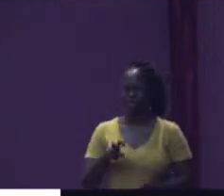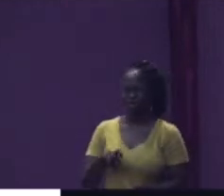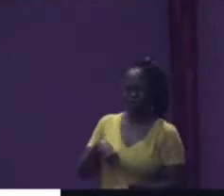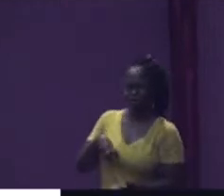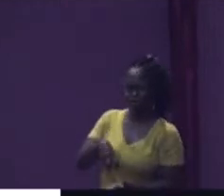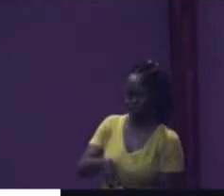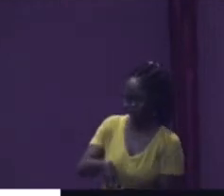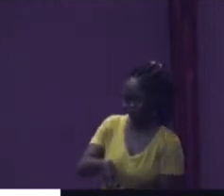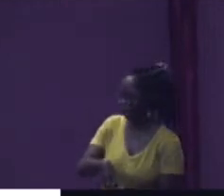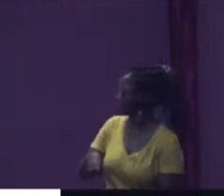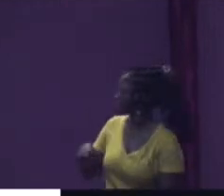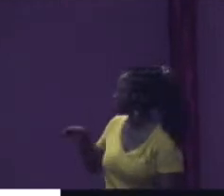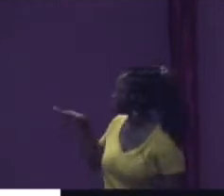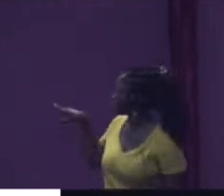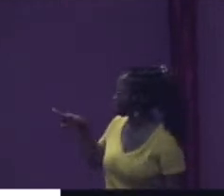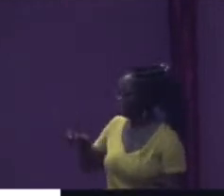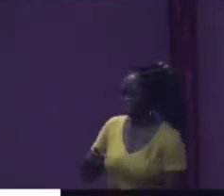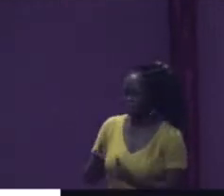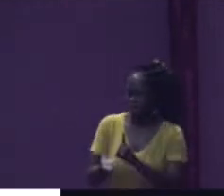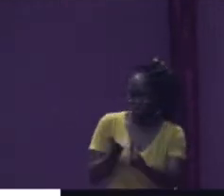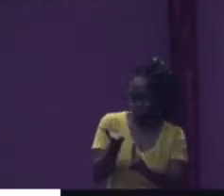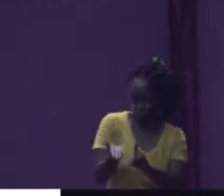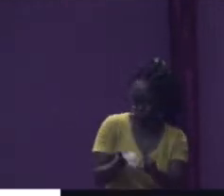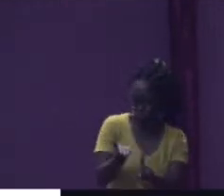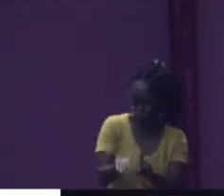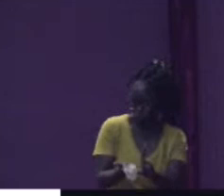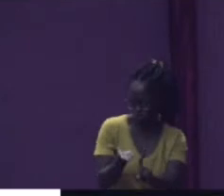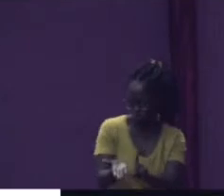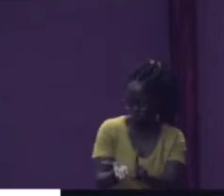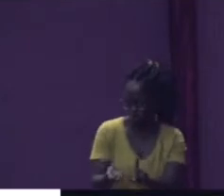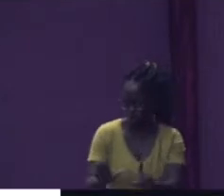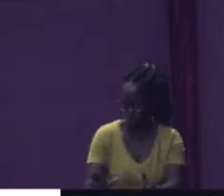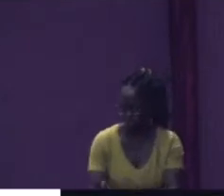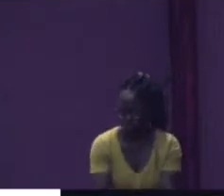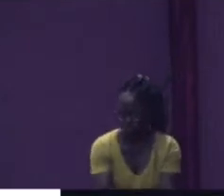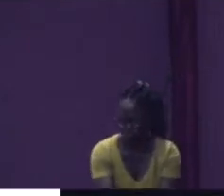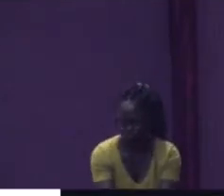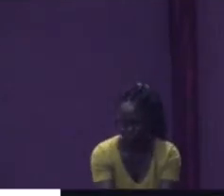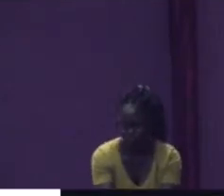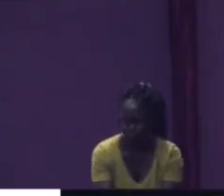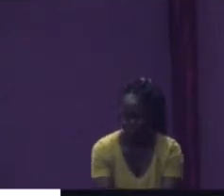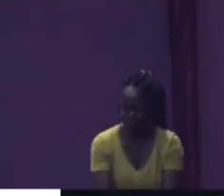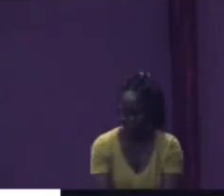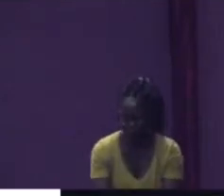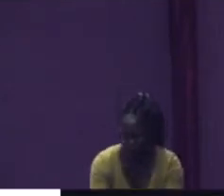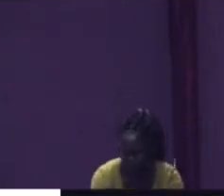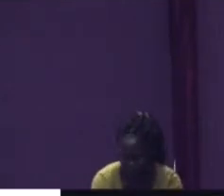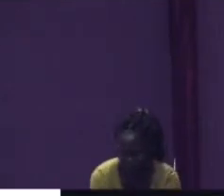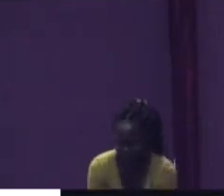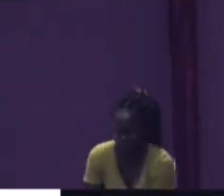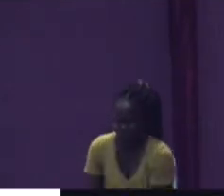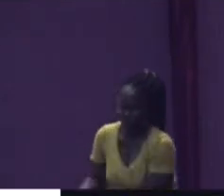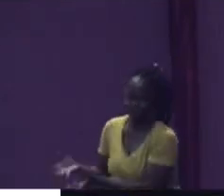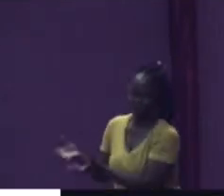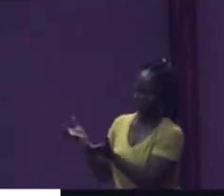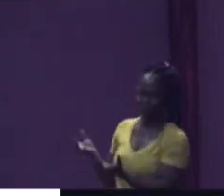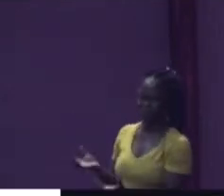the midwife catches the baby from underneath, or helps pull it out from underneath.